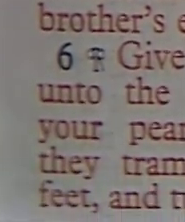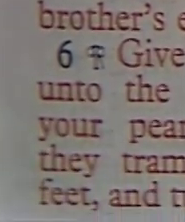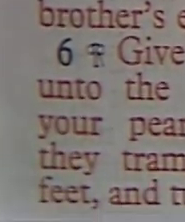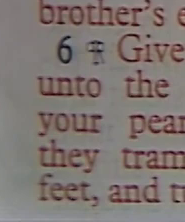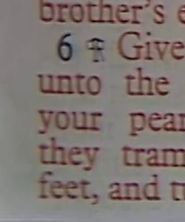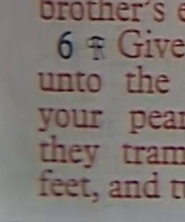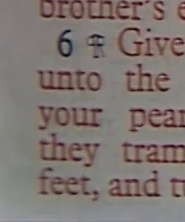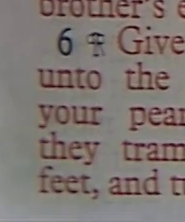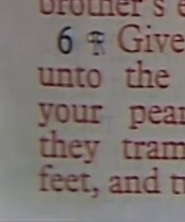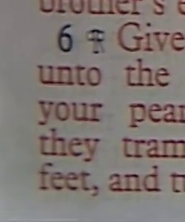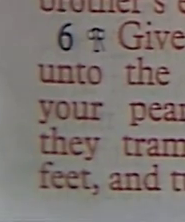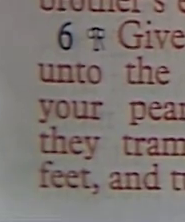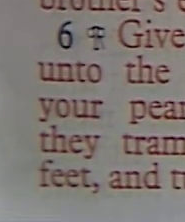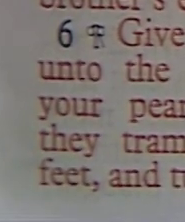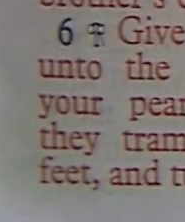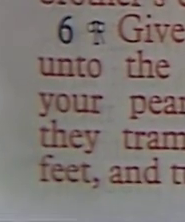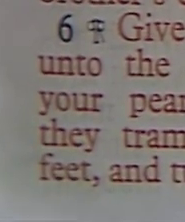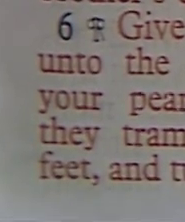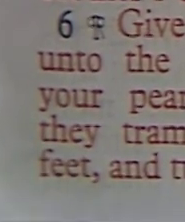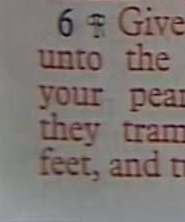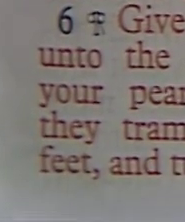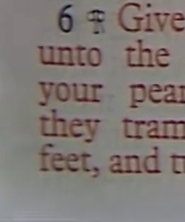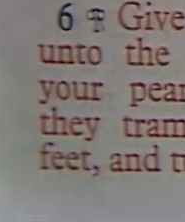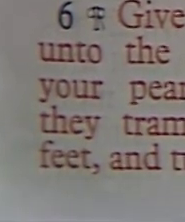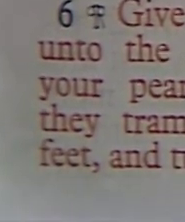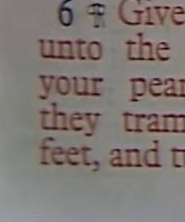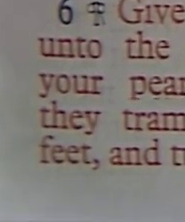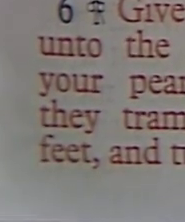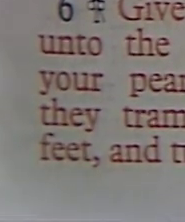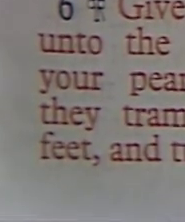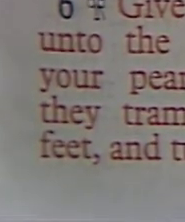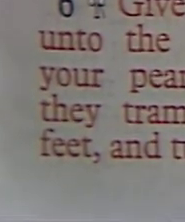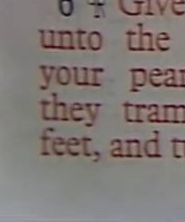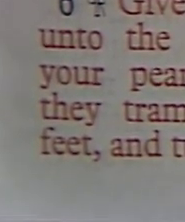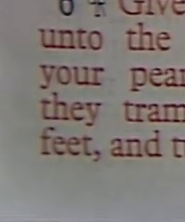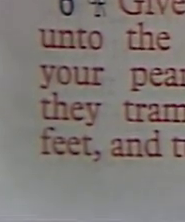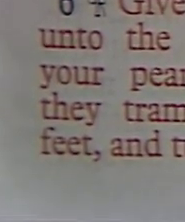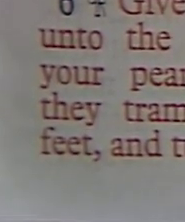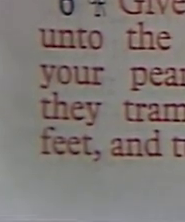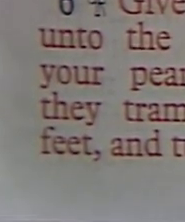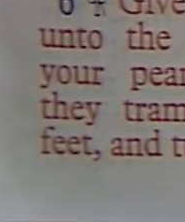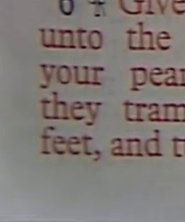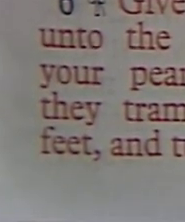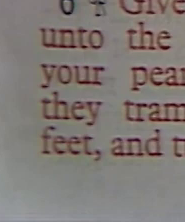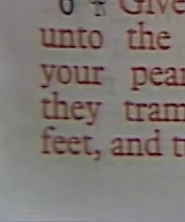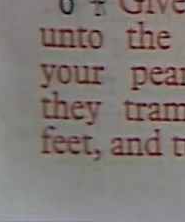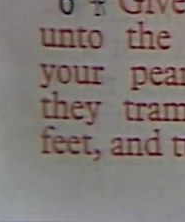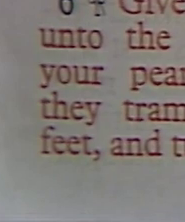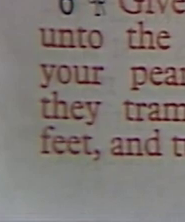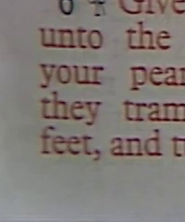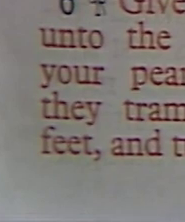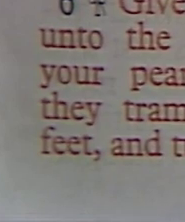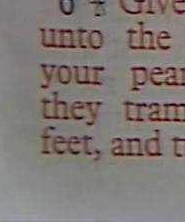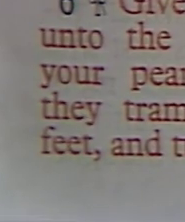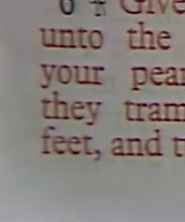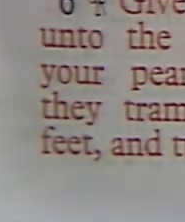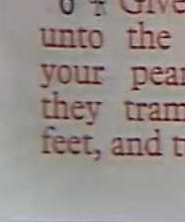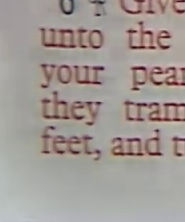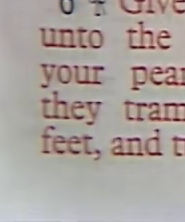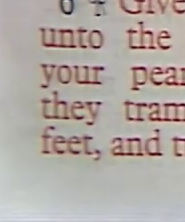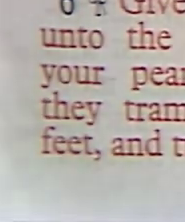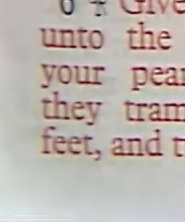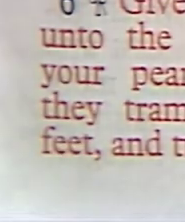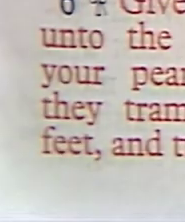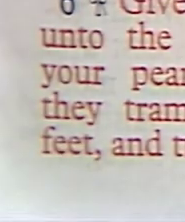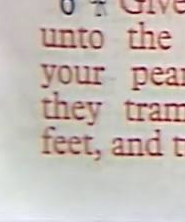out of thine own eye, and then shalt thou see clearly to cast out the mote out of thy brother's eye. Give not that which